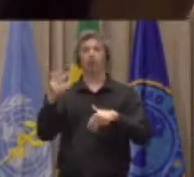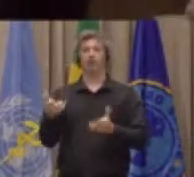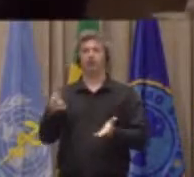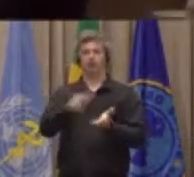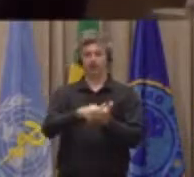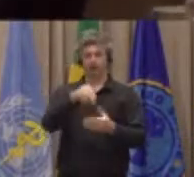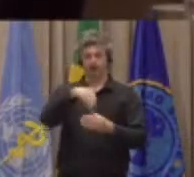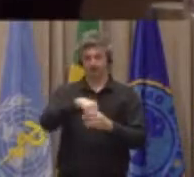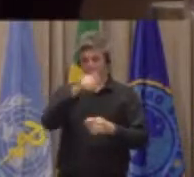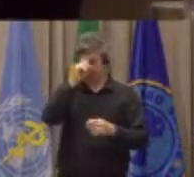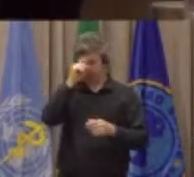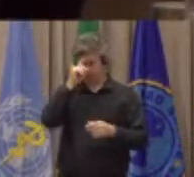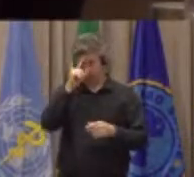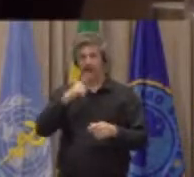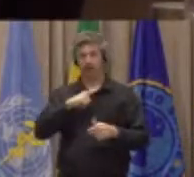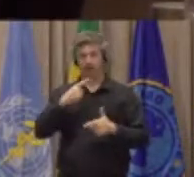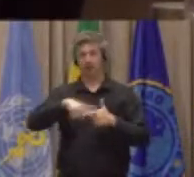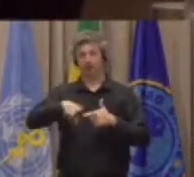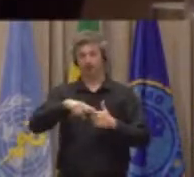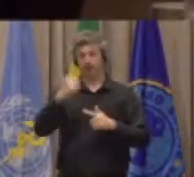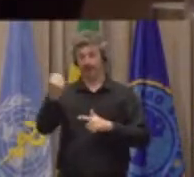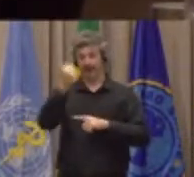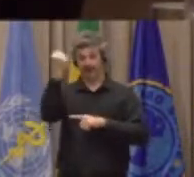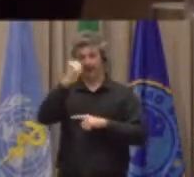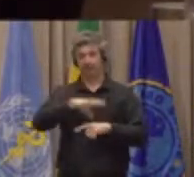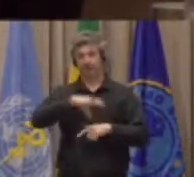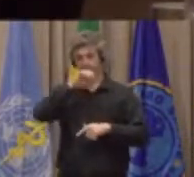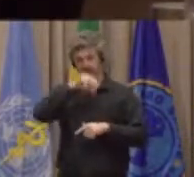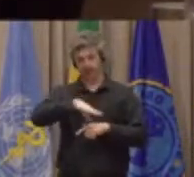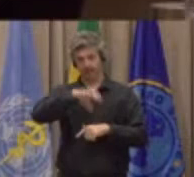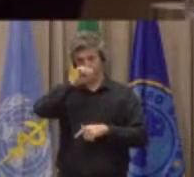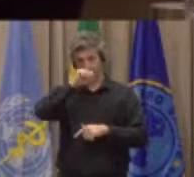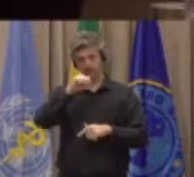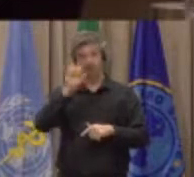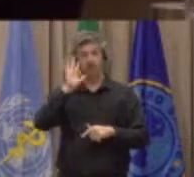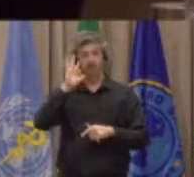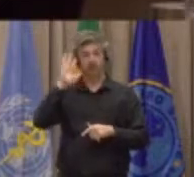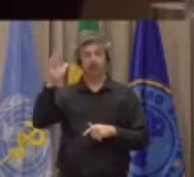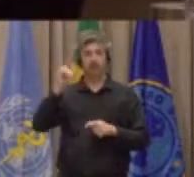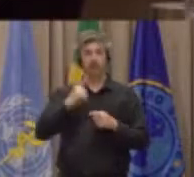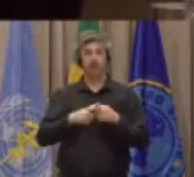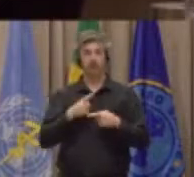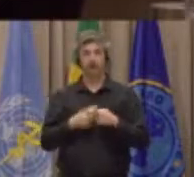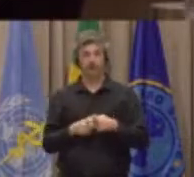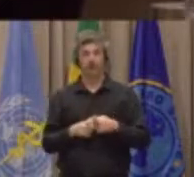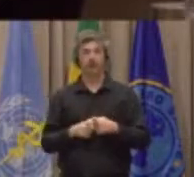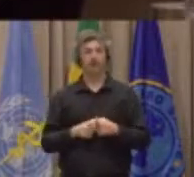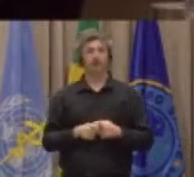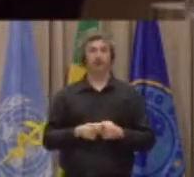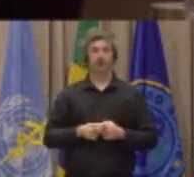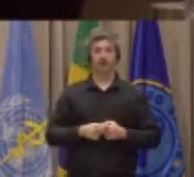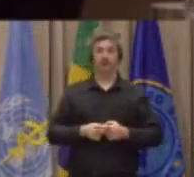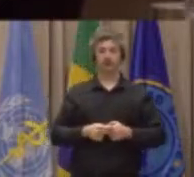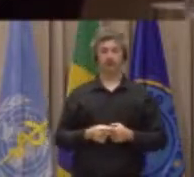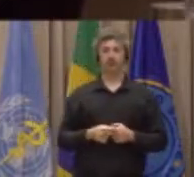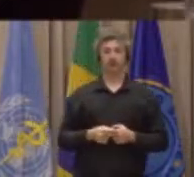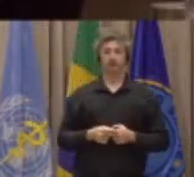the adult patients with this respiratory